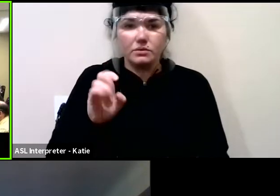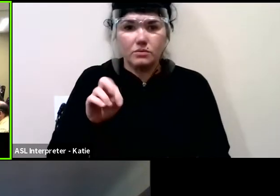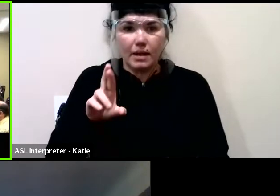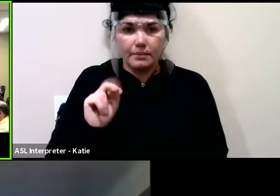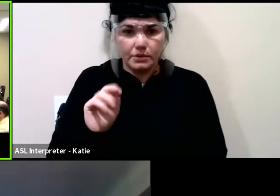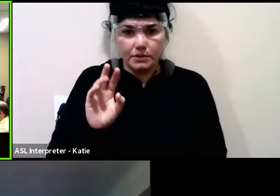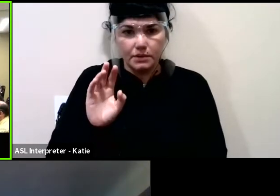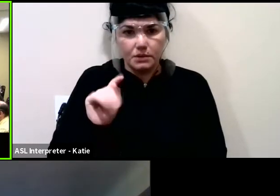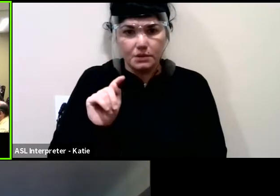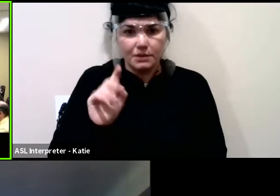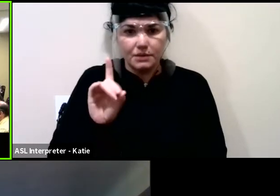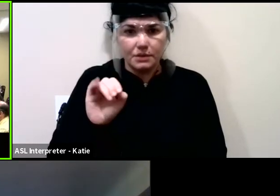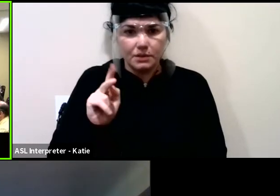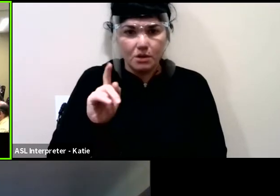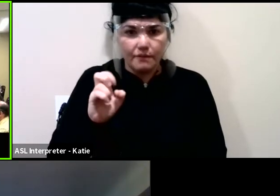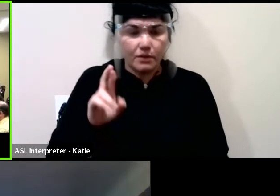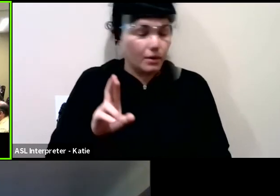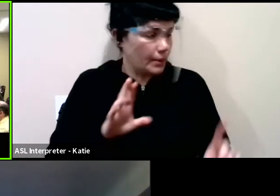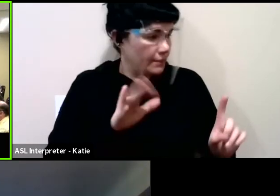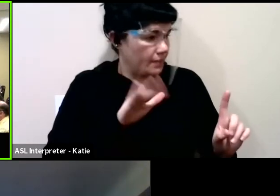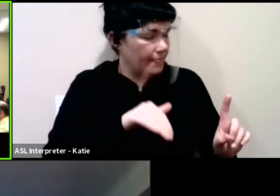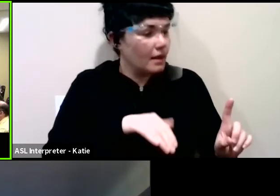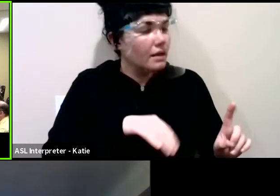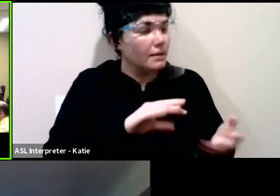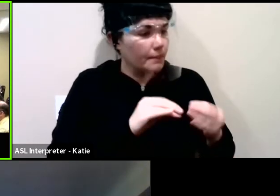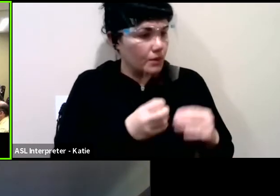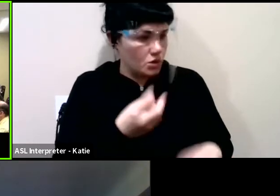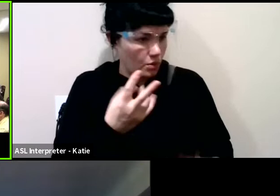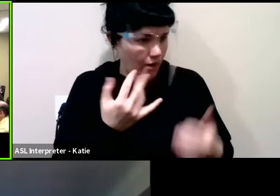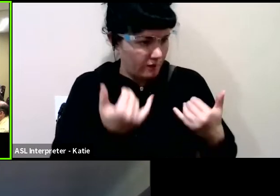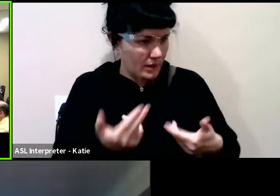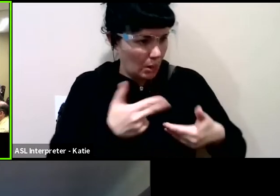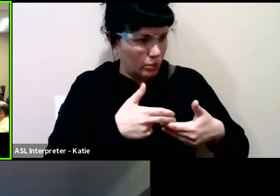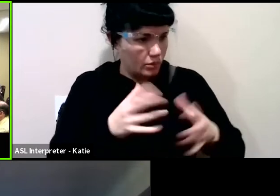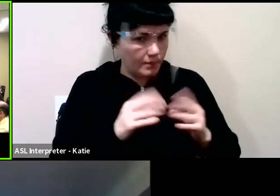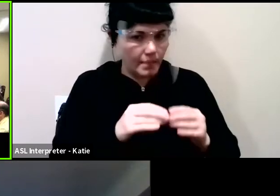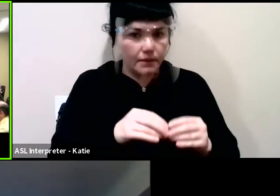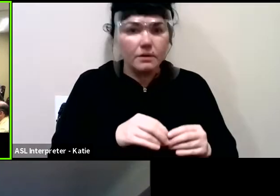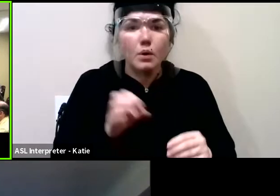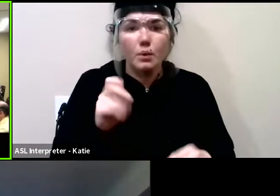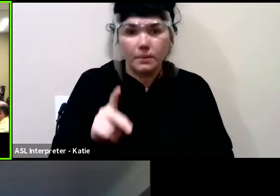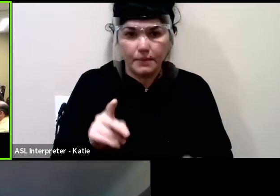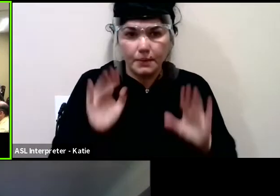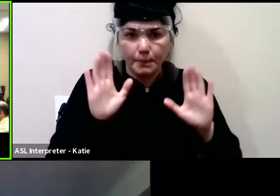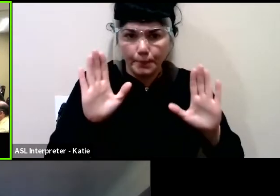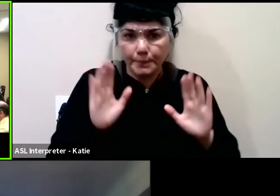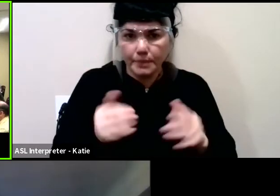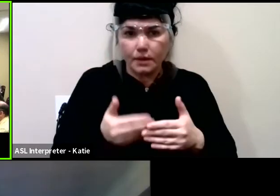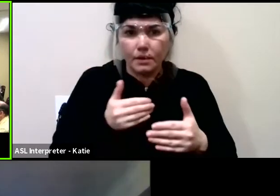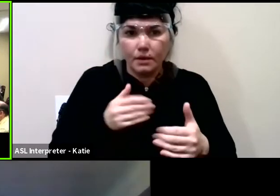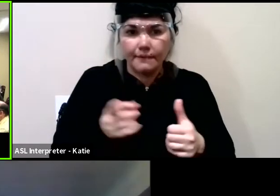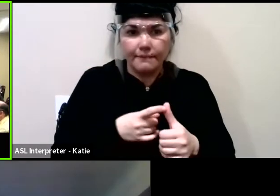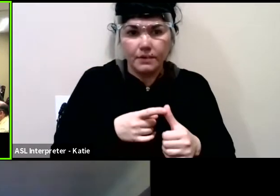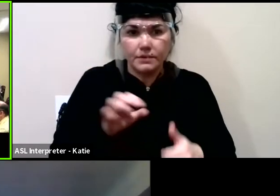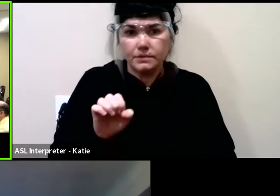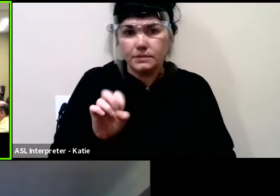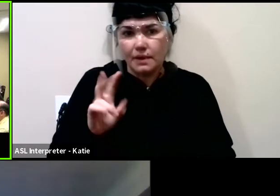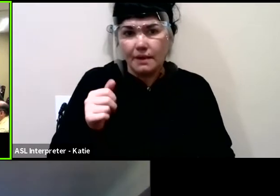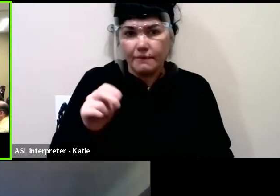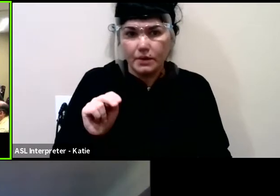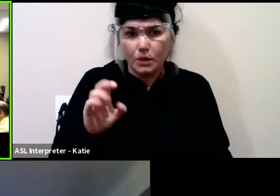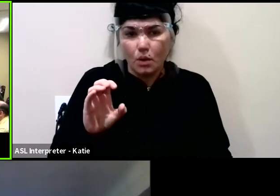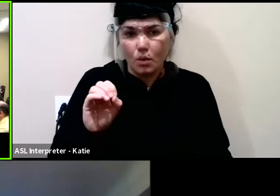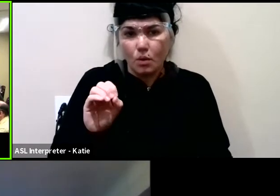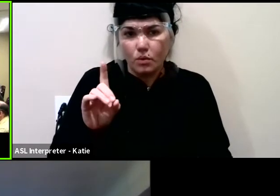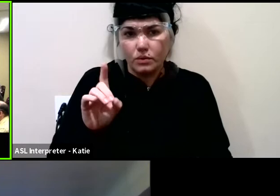chair number 12 has now joined the meeting excellent uh so before we go to robert dindoffer let's go to number 12 evan odekirk